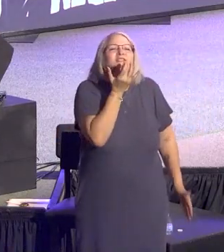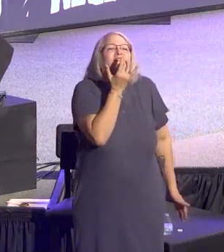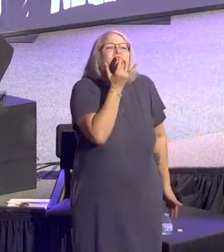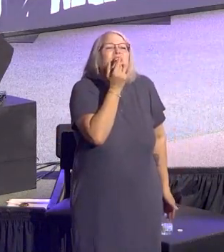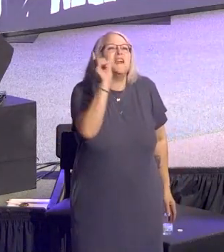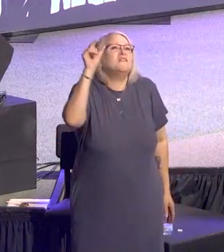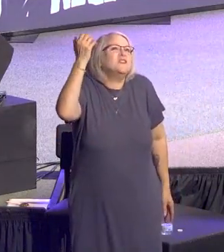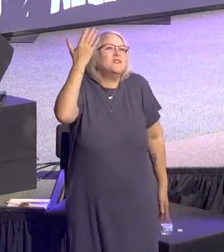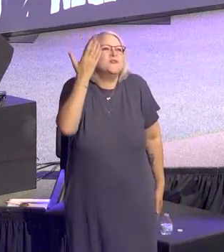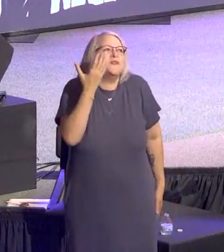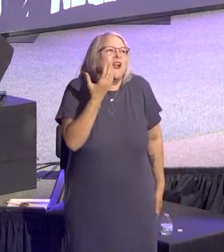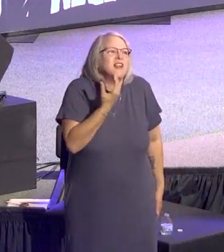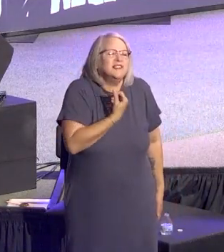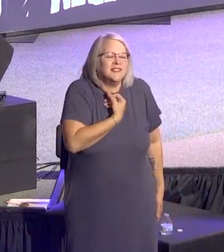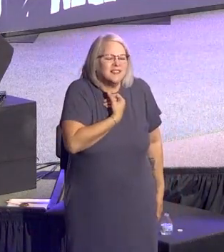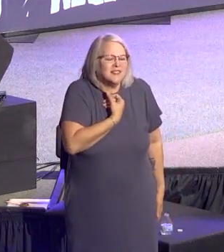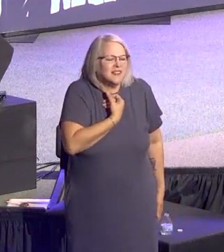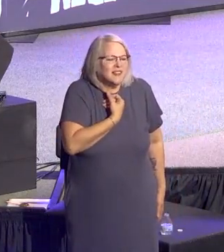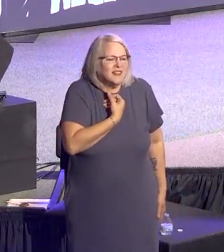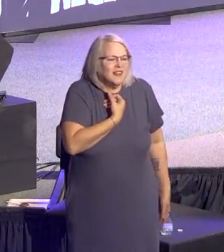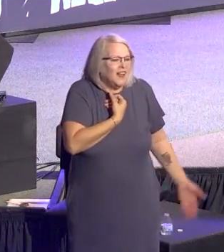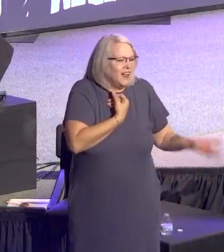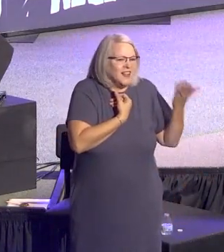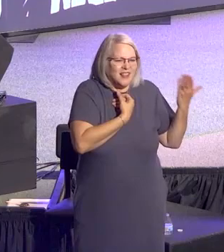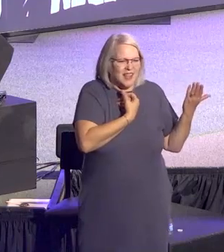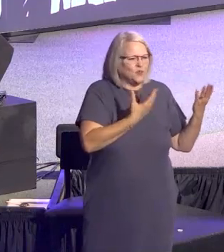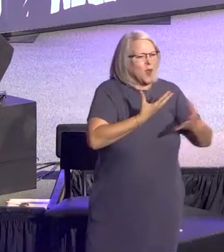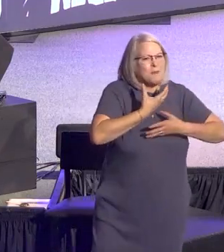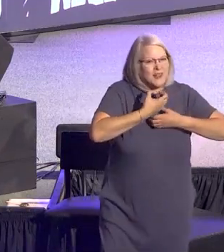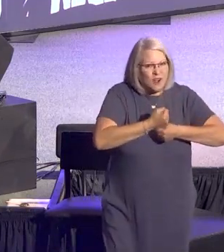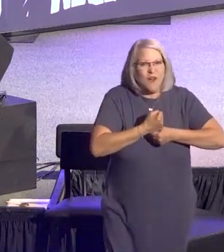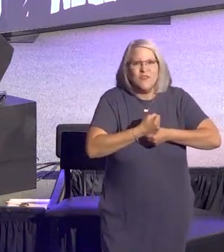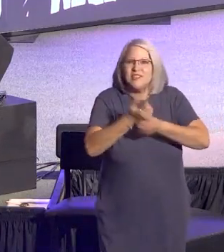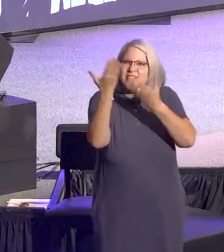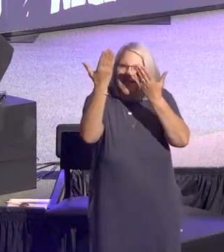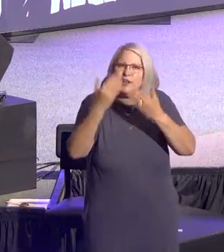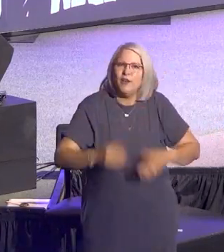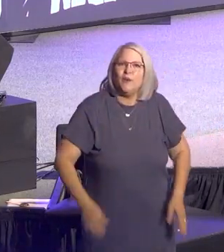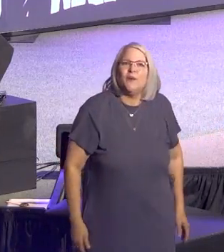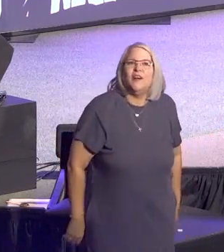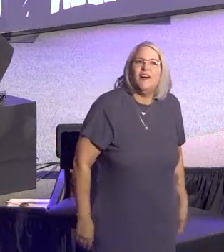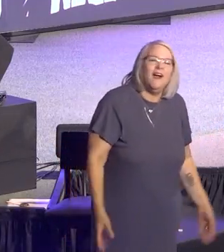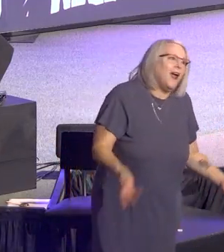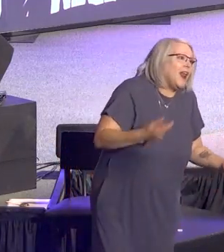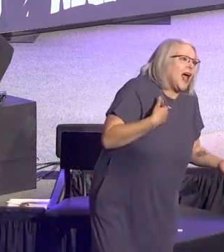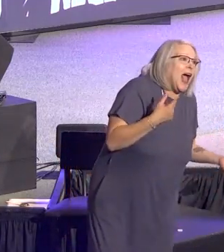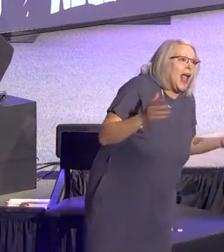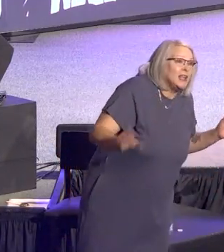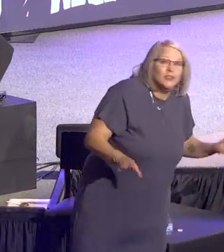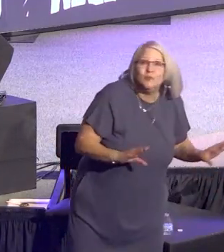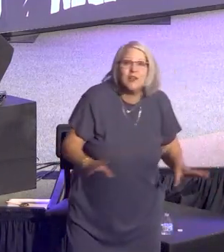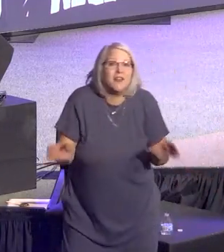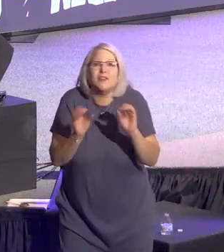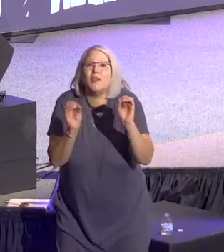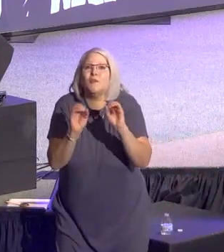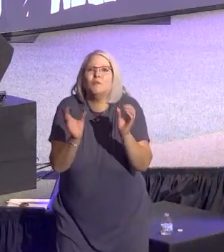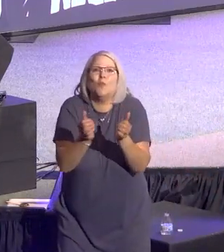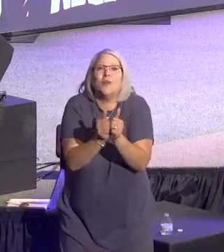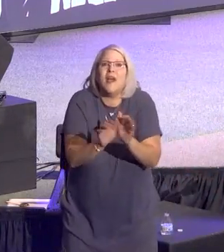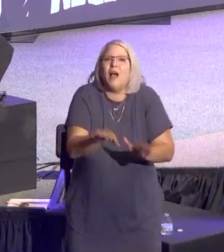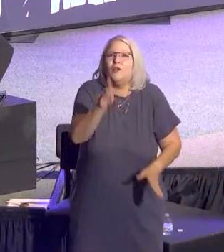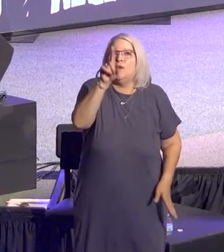nothing without you. That's why I put all my confidence in you. And I can do nothing without you, but with you I can do all